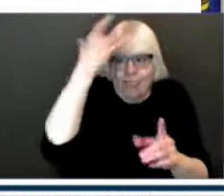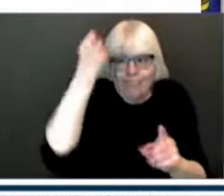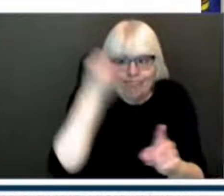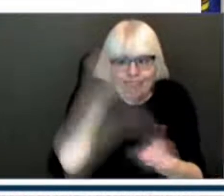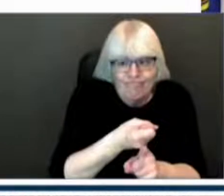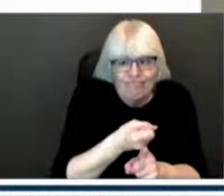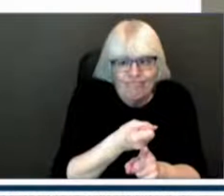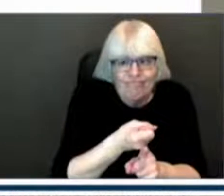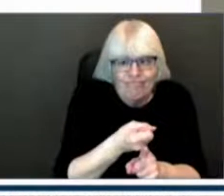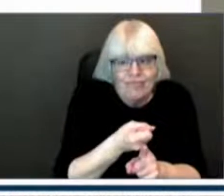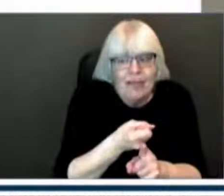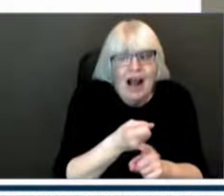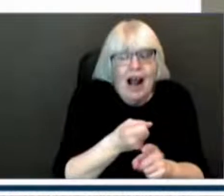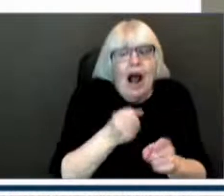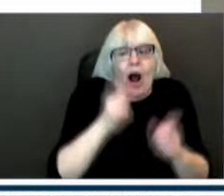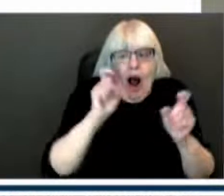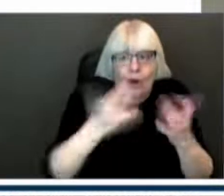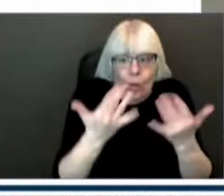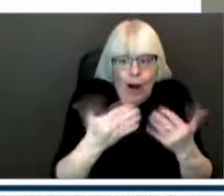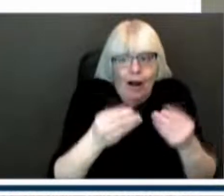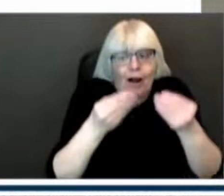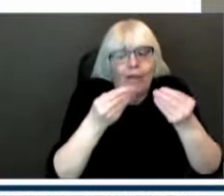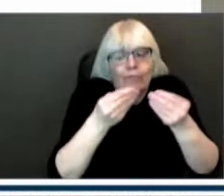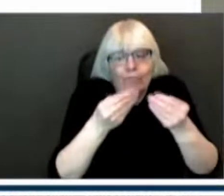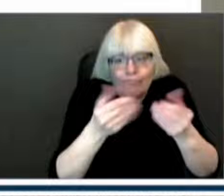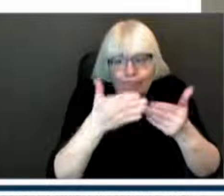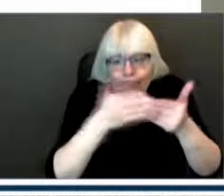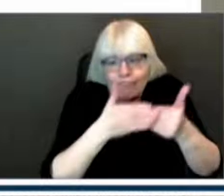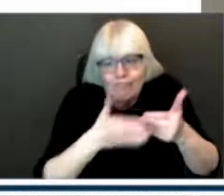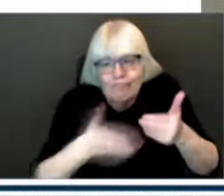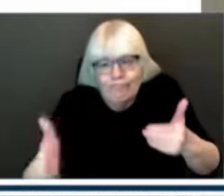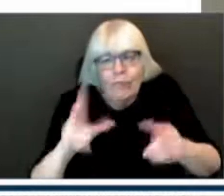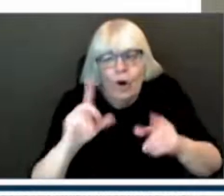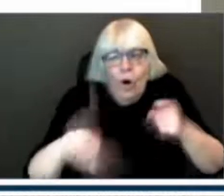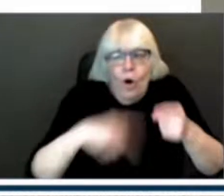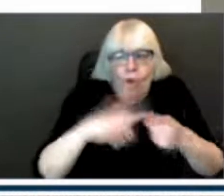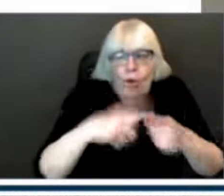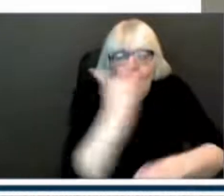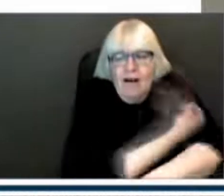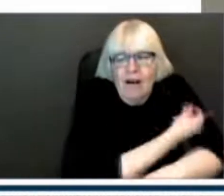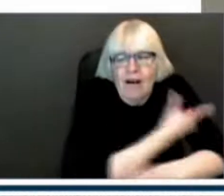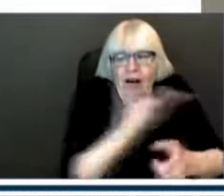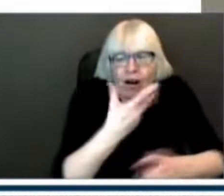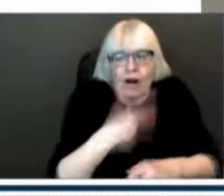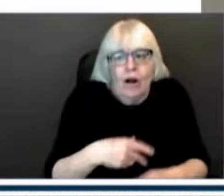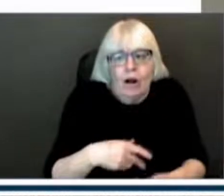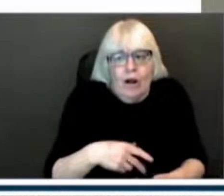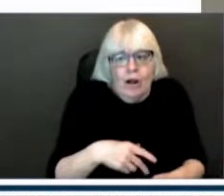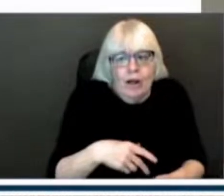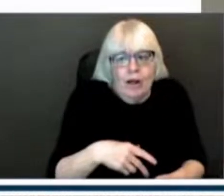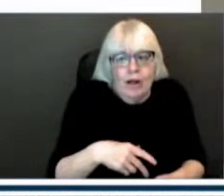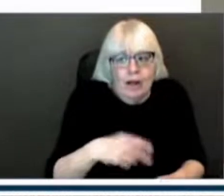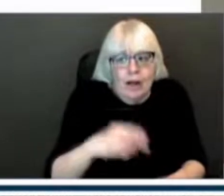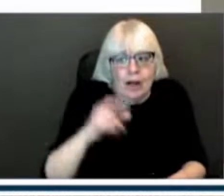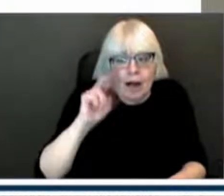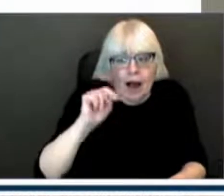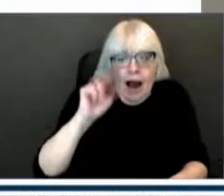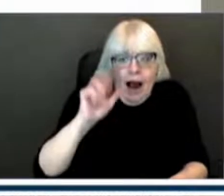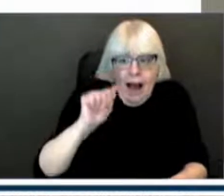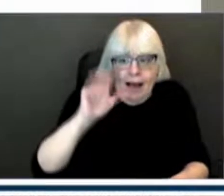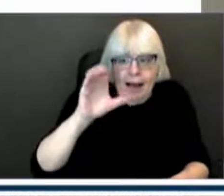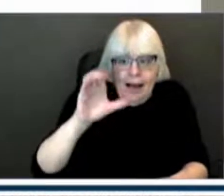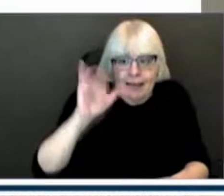So the advice from NACI is that people who haven't begun or still in the midst of their primary series, they should wait